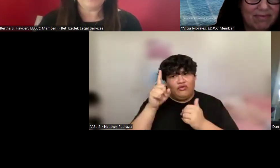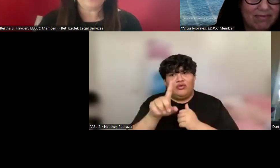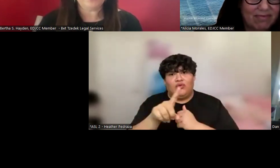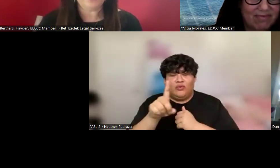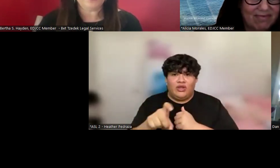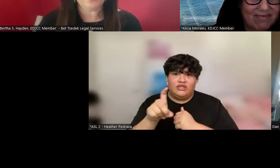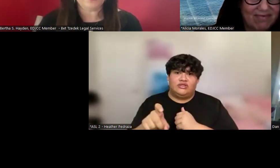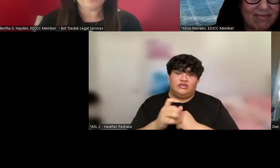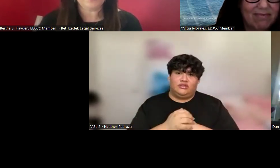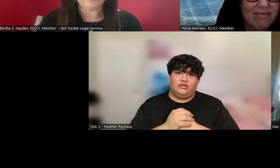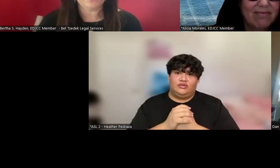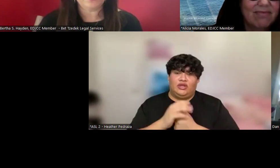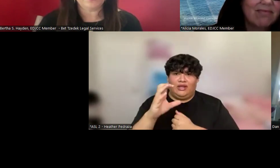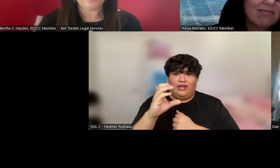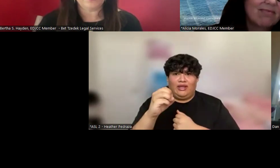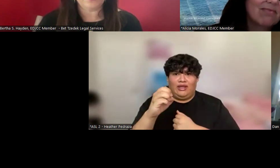Carol?